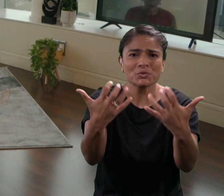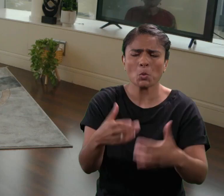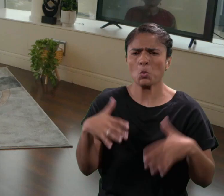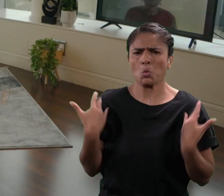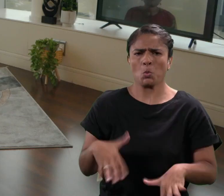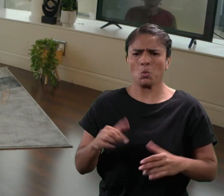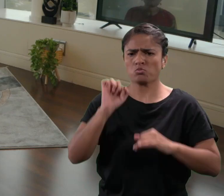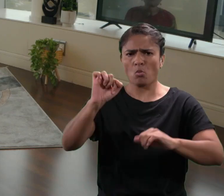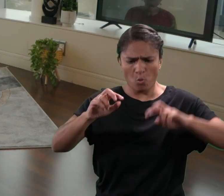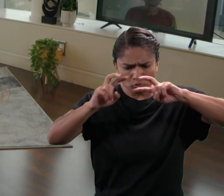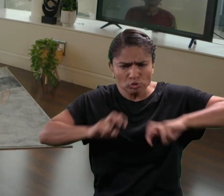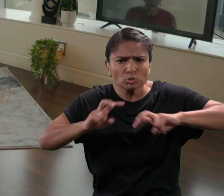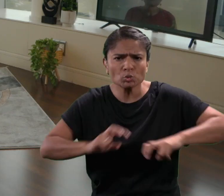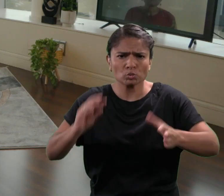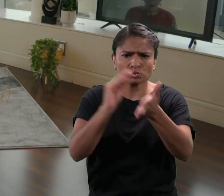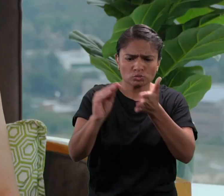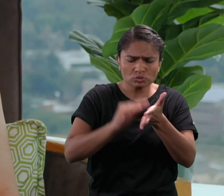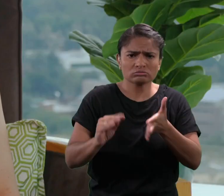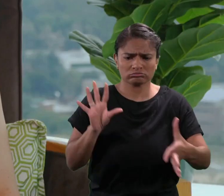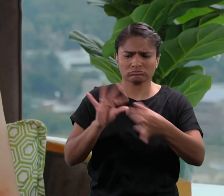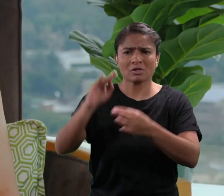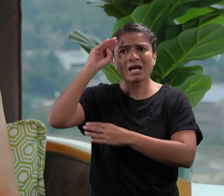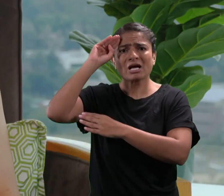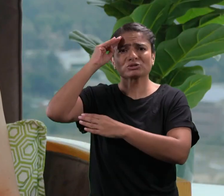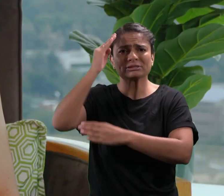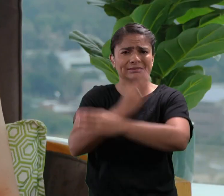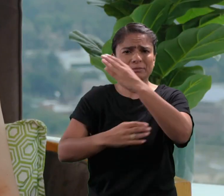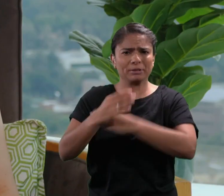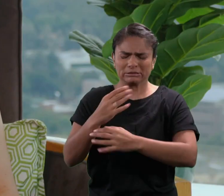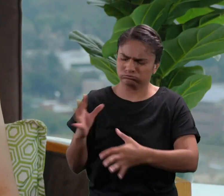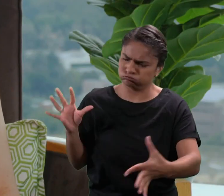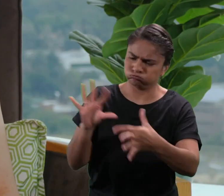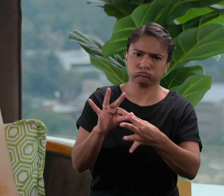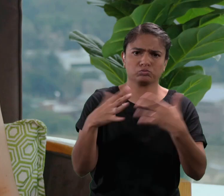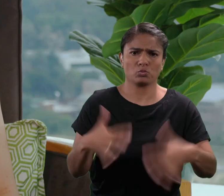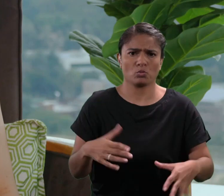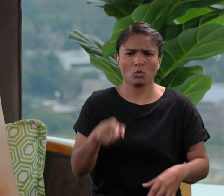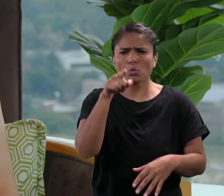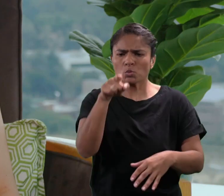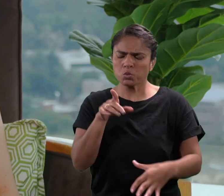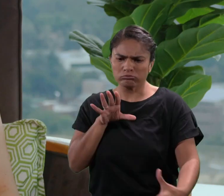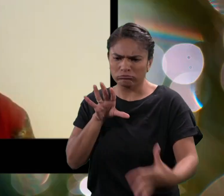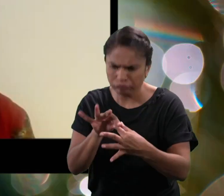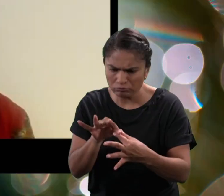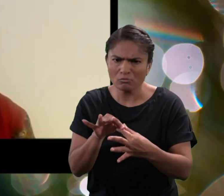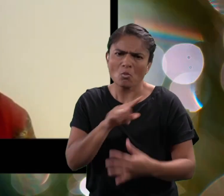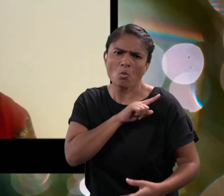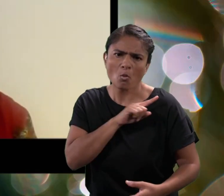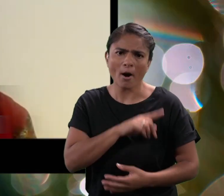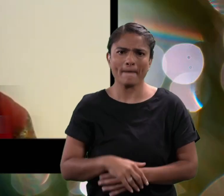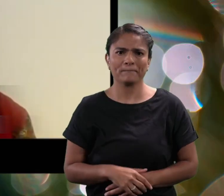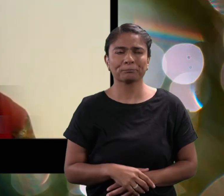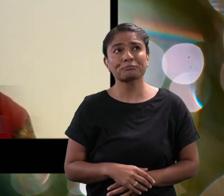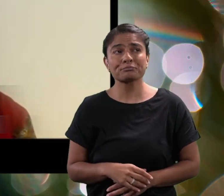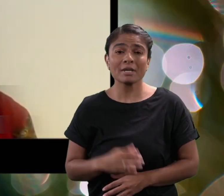viewers. You've contributed a great deal to the research on intellectual disabilities. What inspired you to go into this field? The experiences